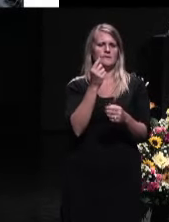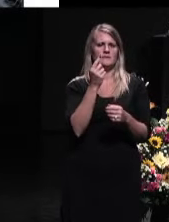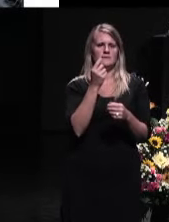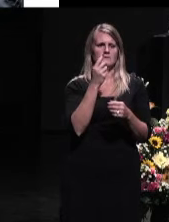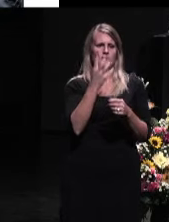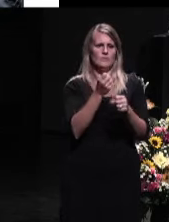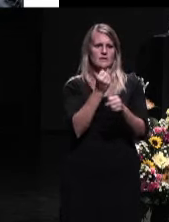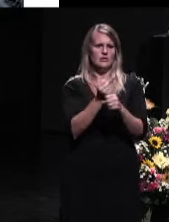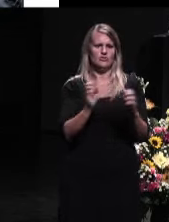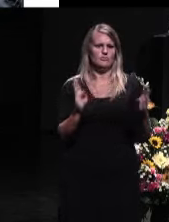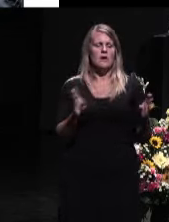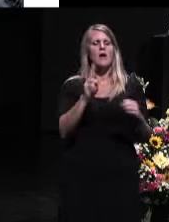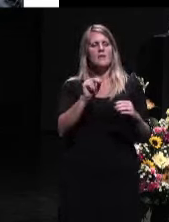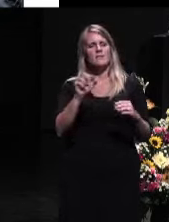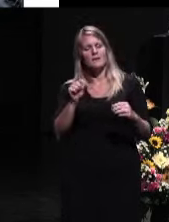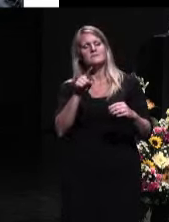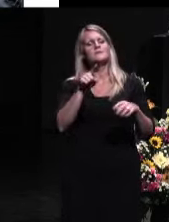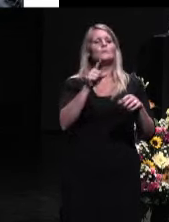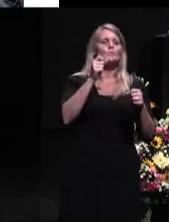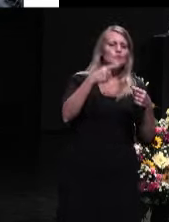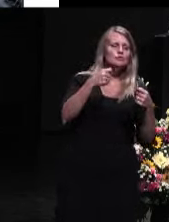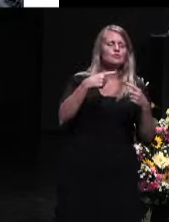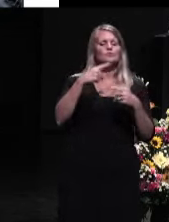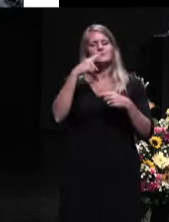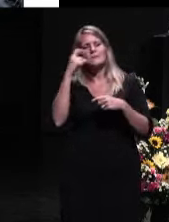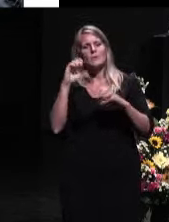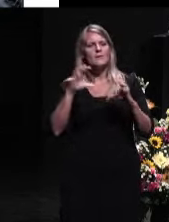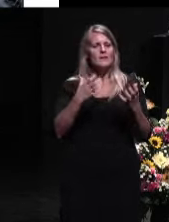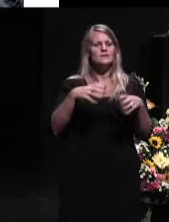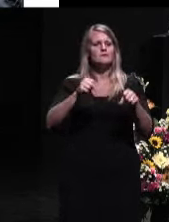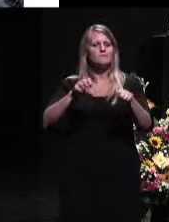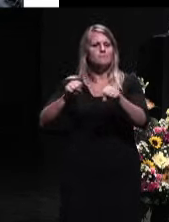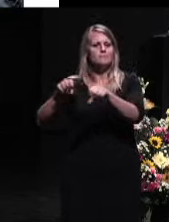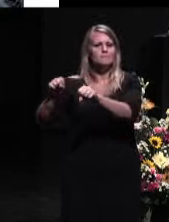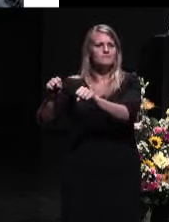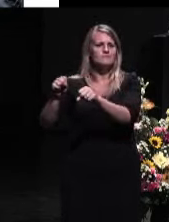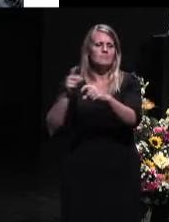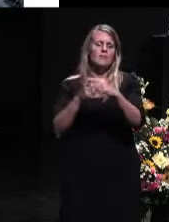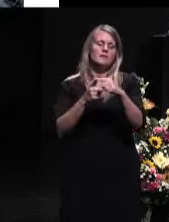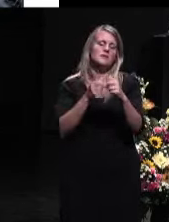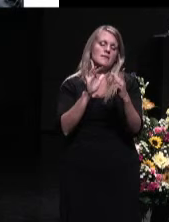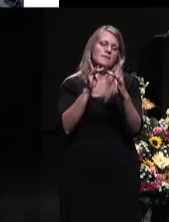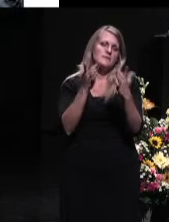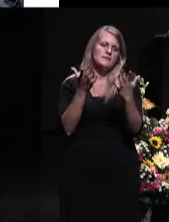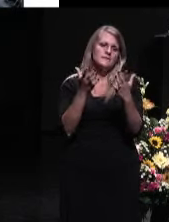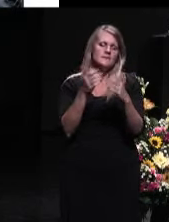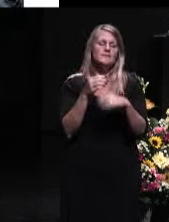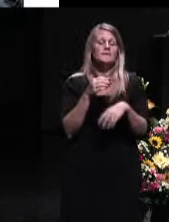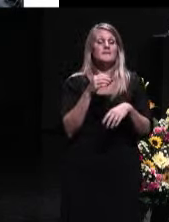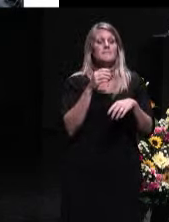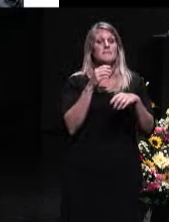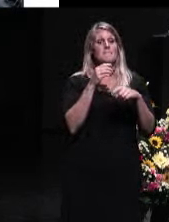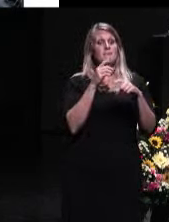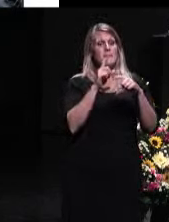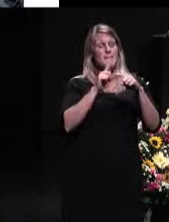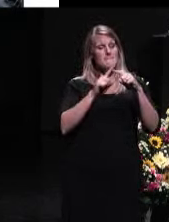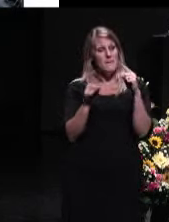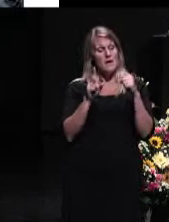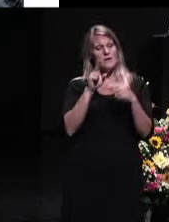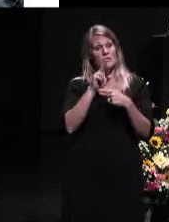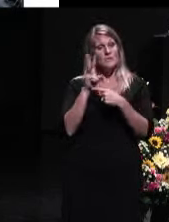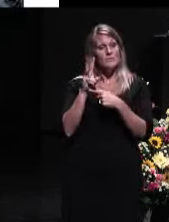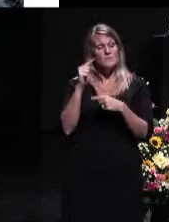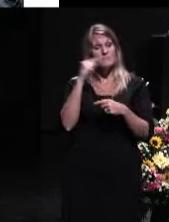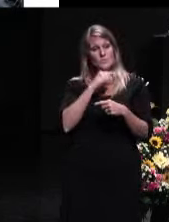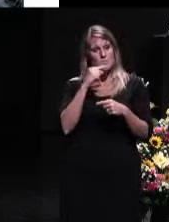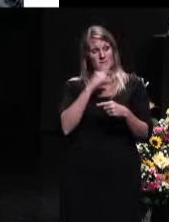summer classes. We know that's difficult to do, and of course, there's the online option today as well. But UW-Milwaukee occupies one of